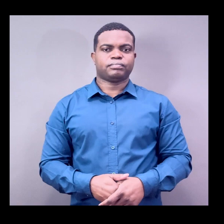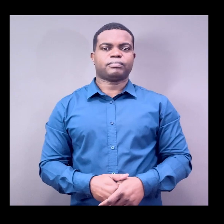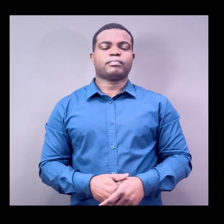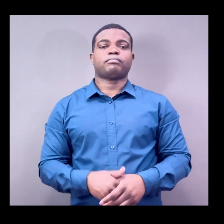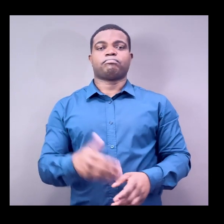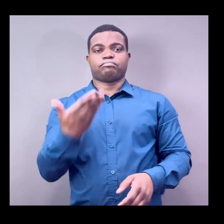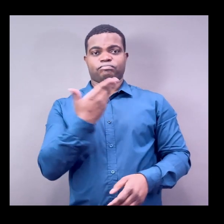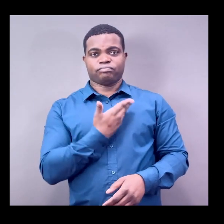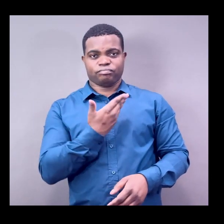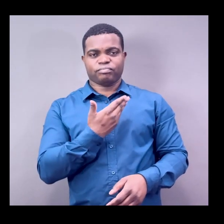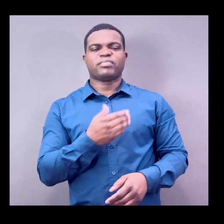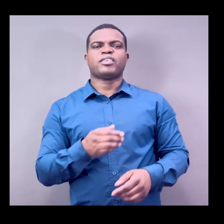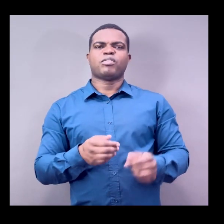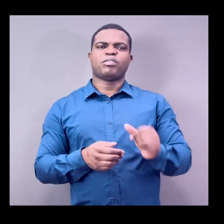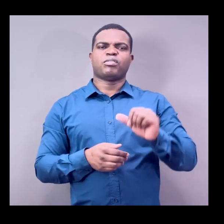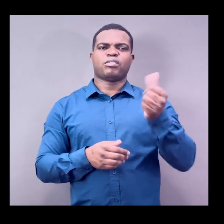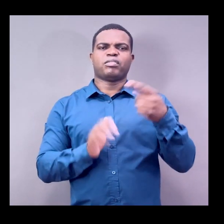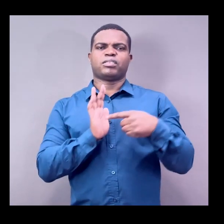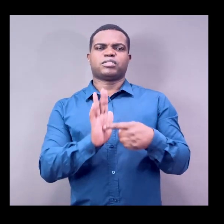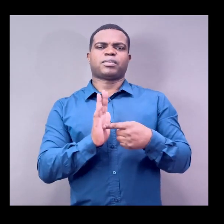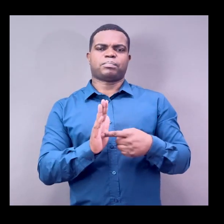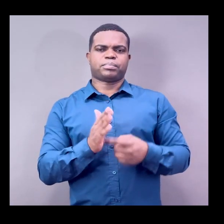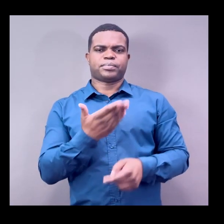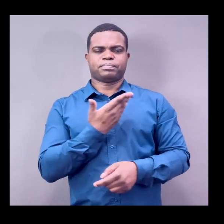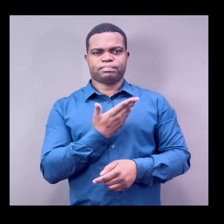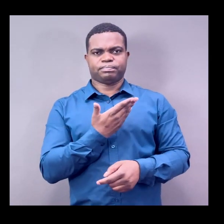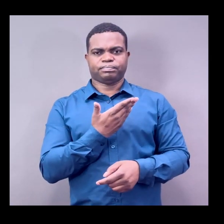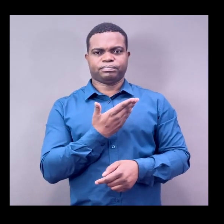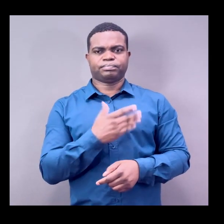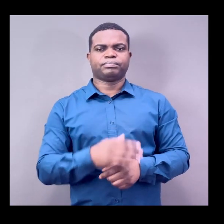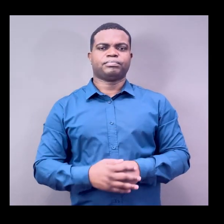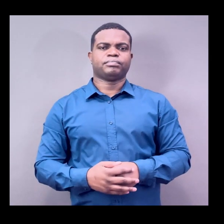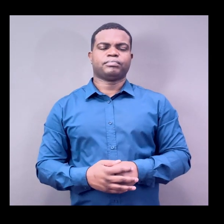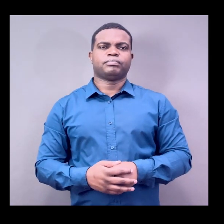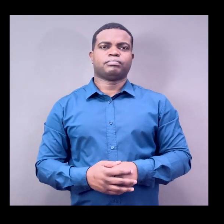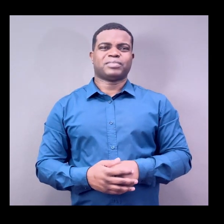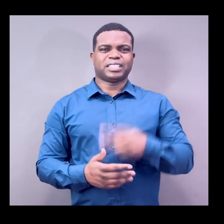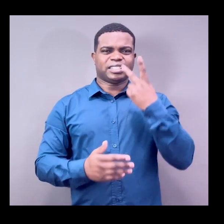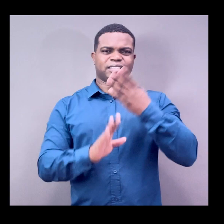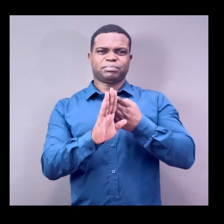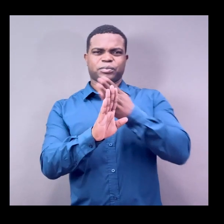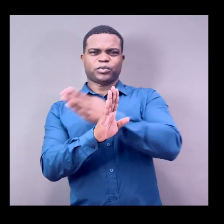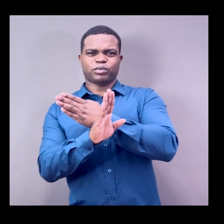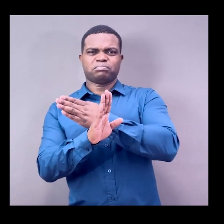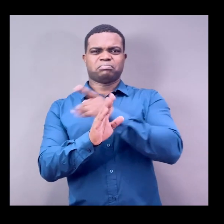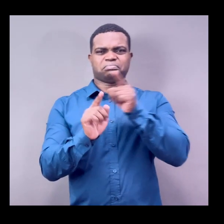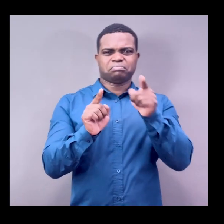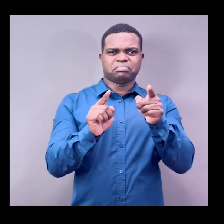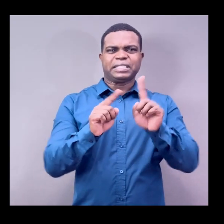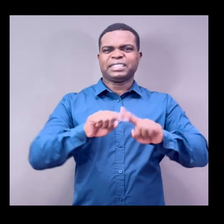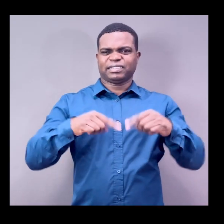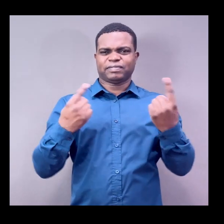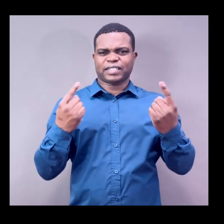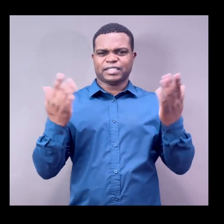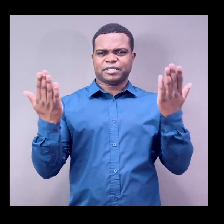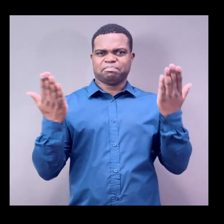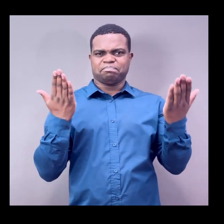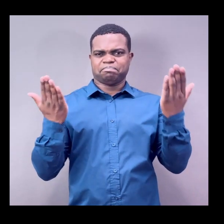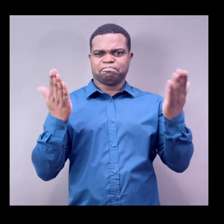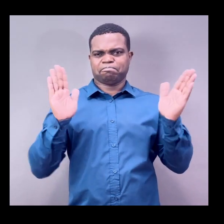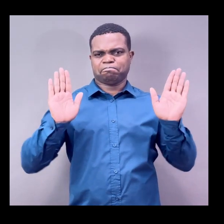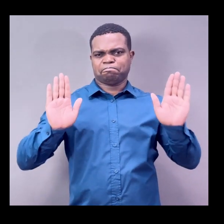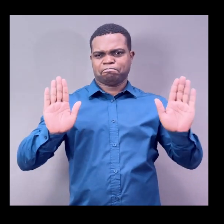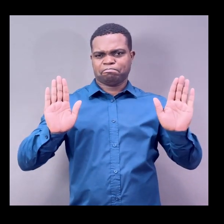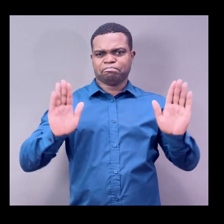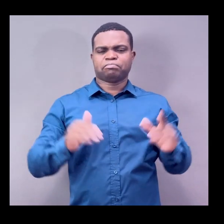So this is another example. You can see it is different from this. So you can decide to stick